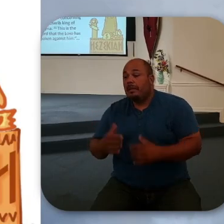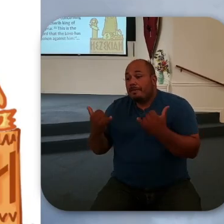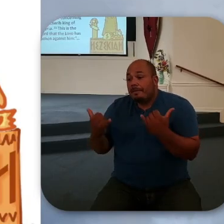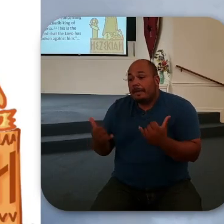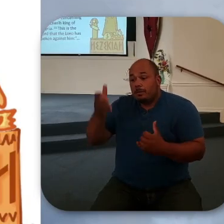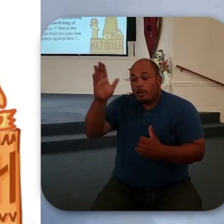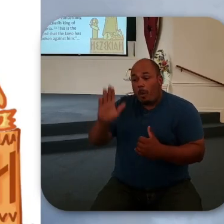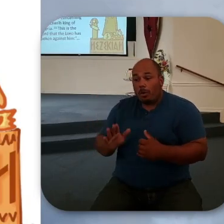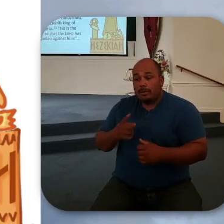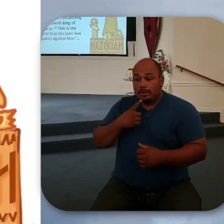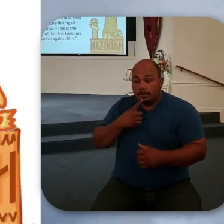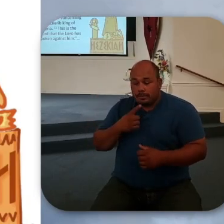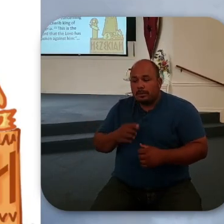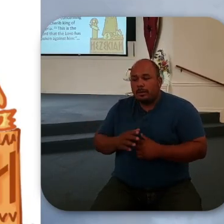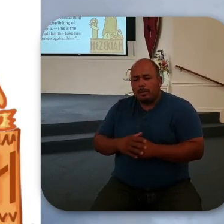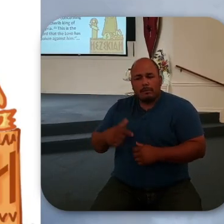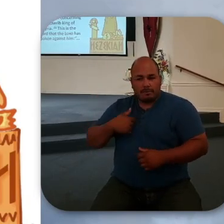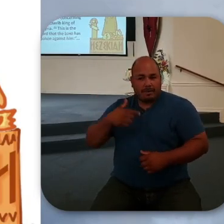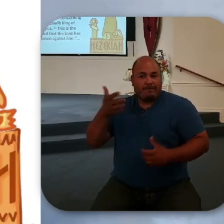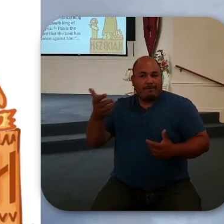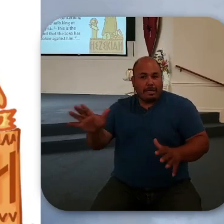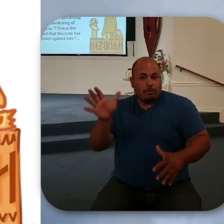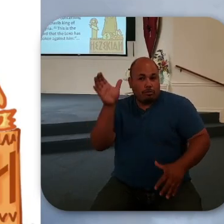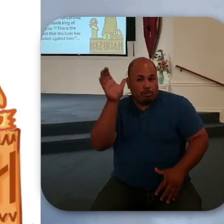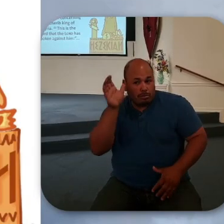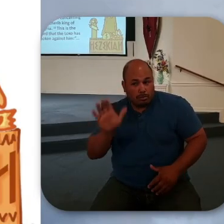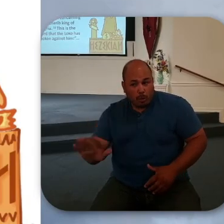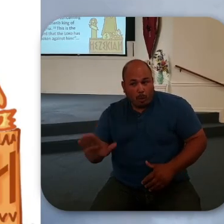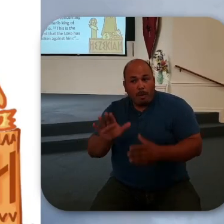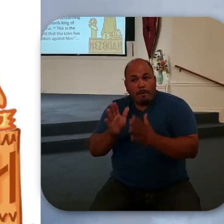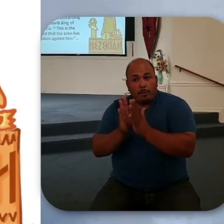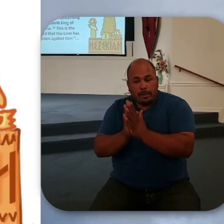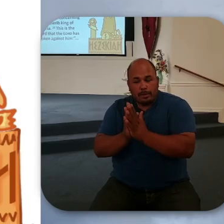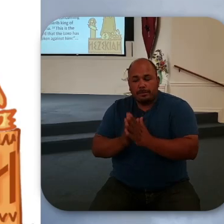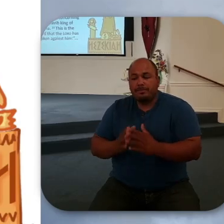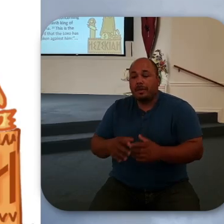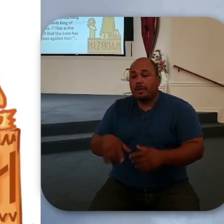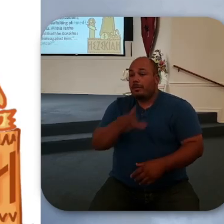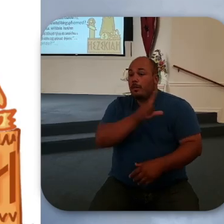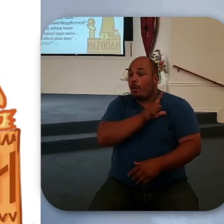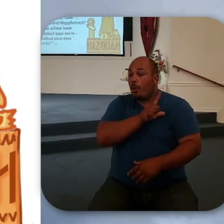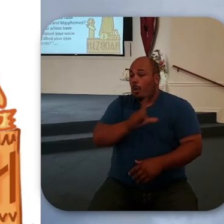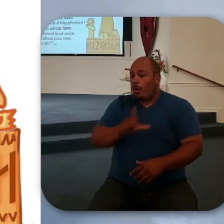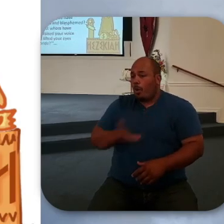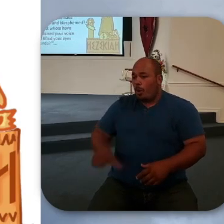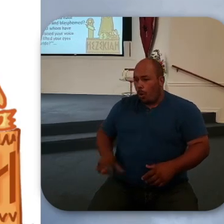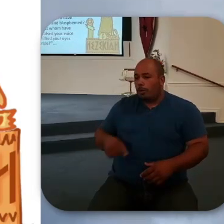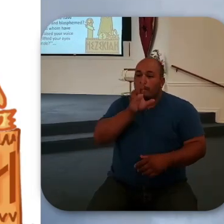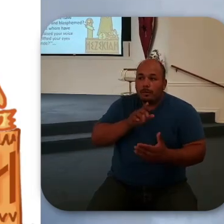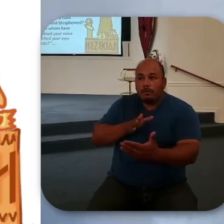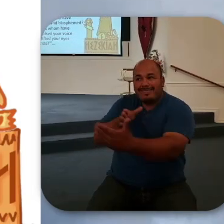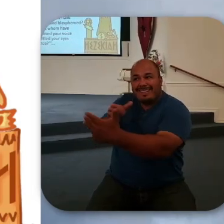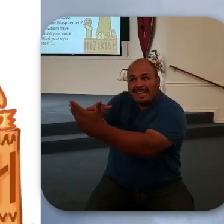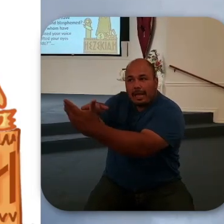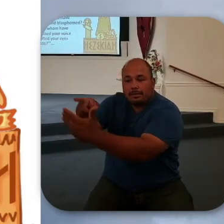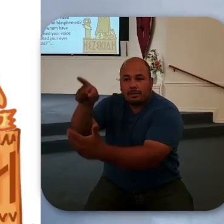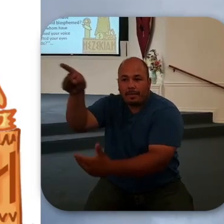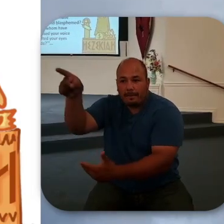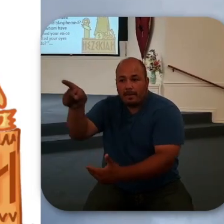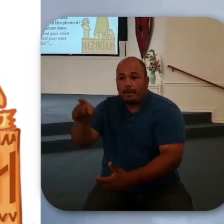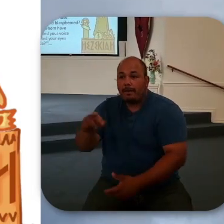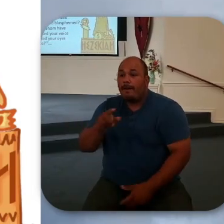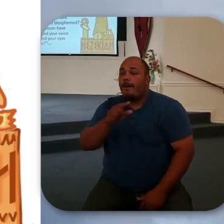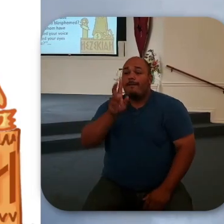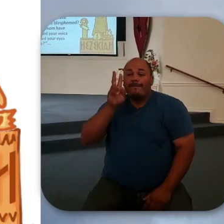your prayer concerning Sennacherib, king of Assyria. This is the word that the Lord has spoken against him. Virgin daughter